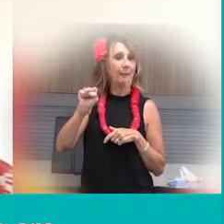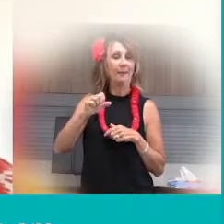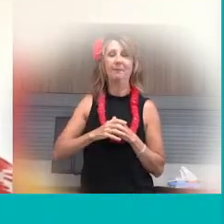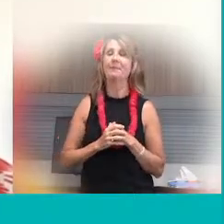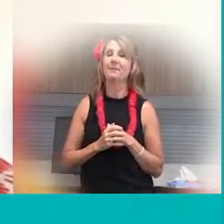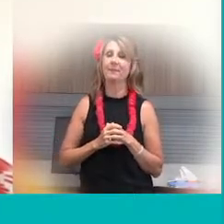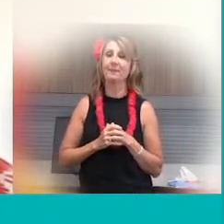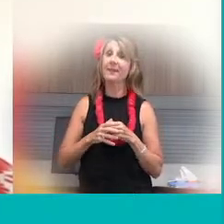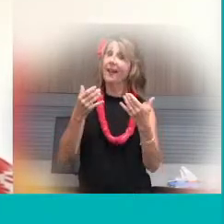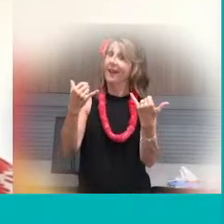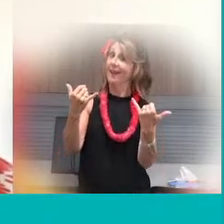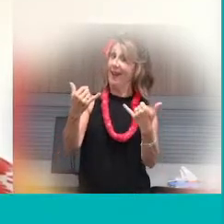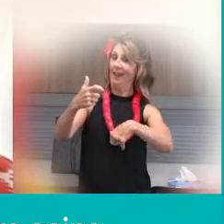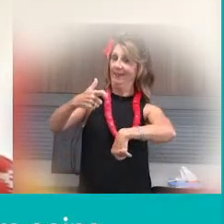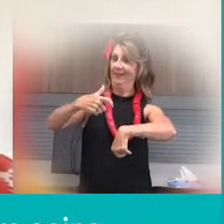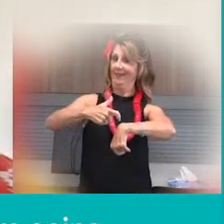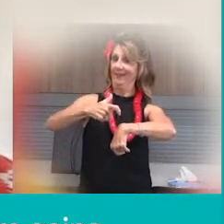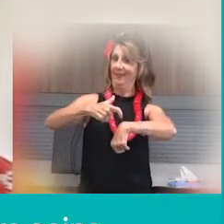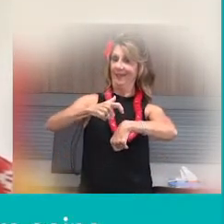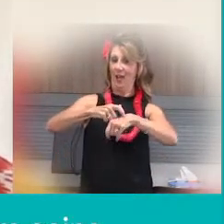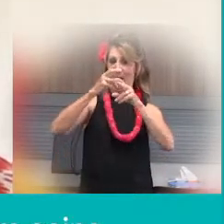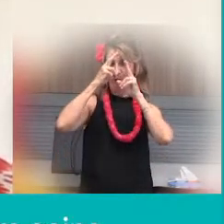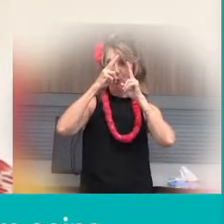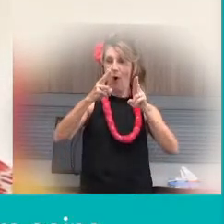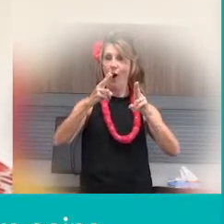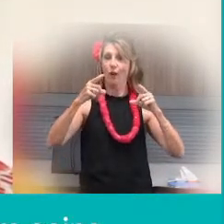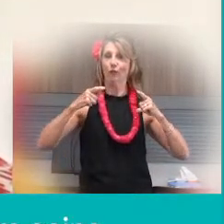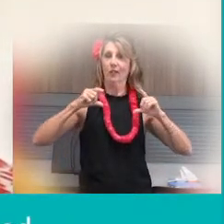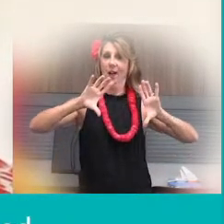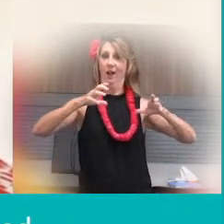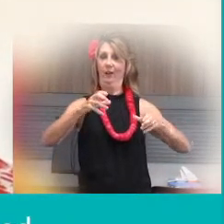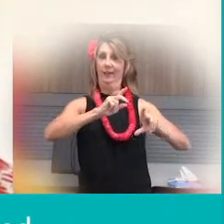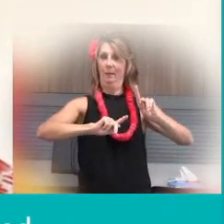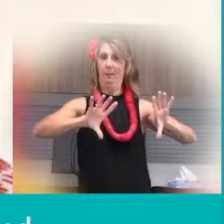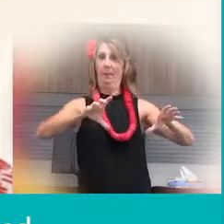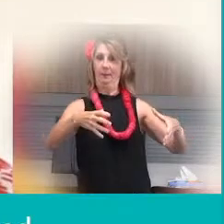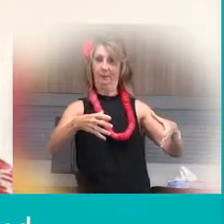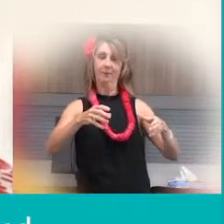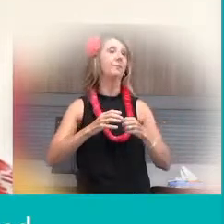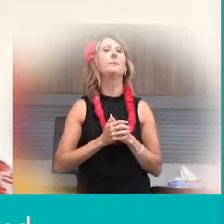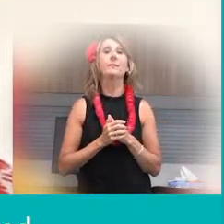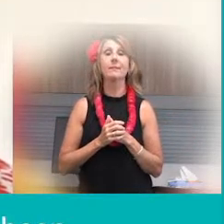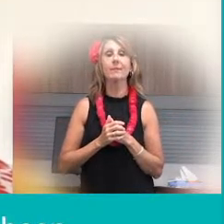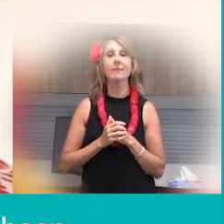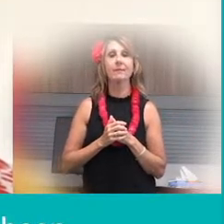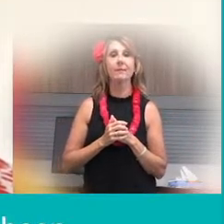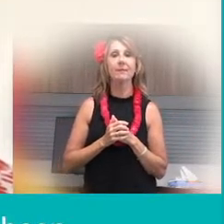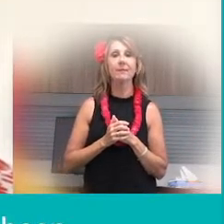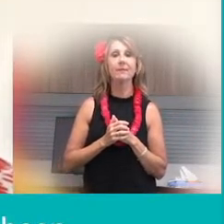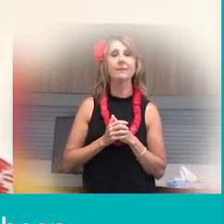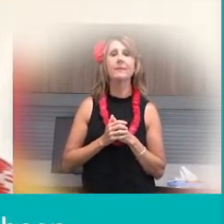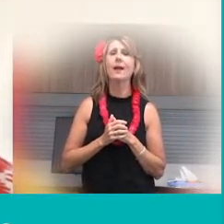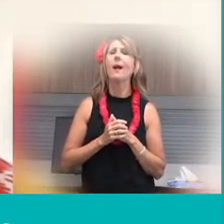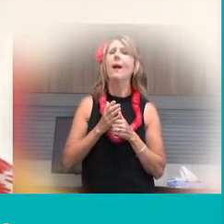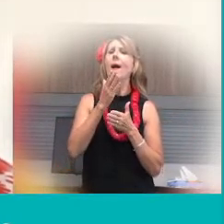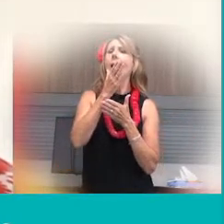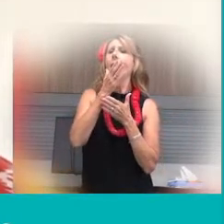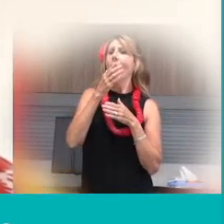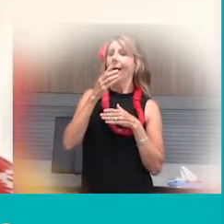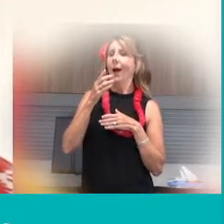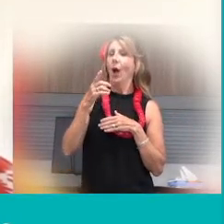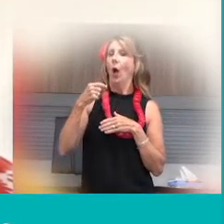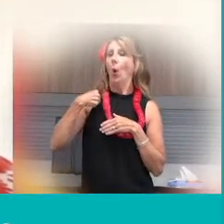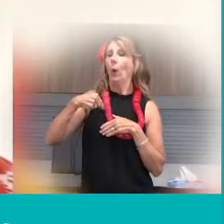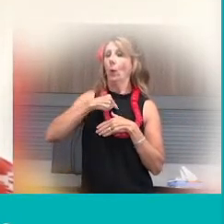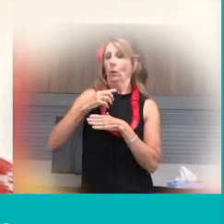here, our retirees. My colleagues on Exec Council are going to take a few minutes to read some brief tributes that have been written by